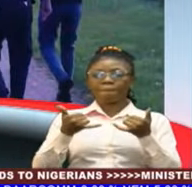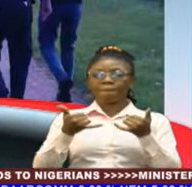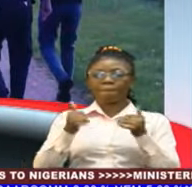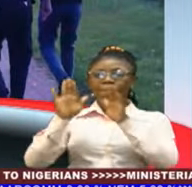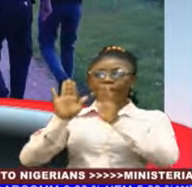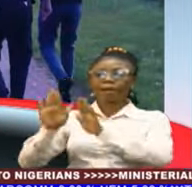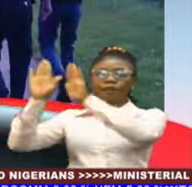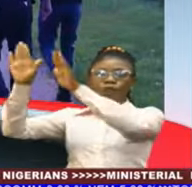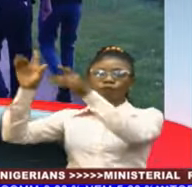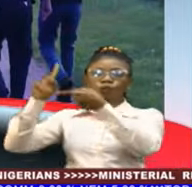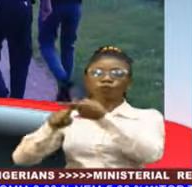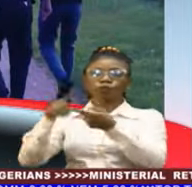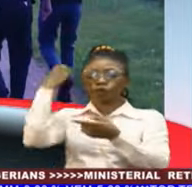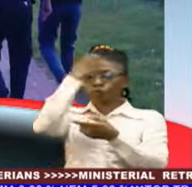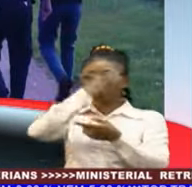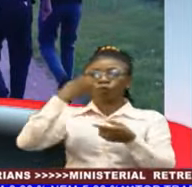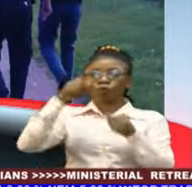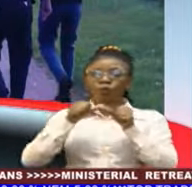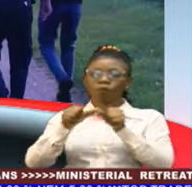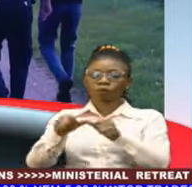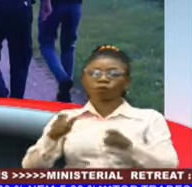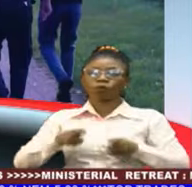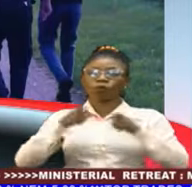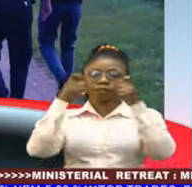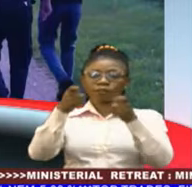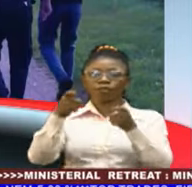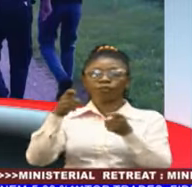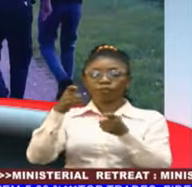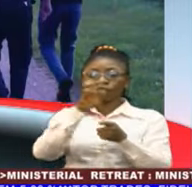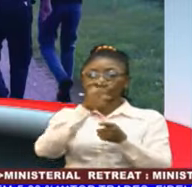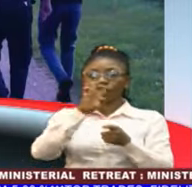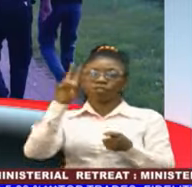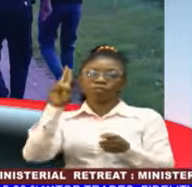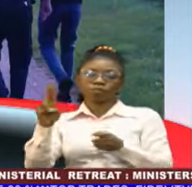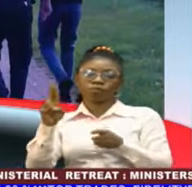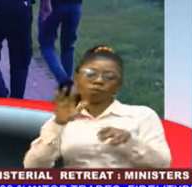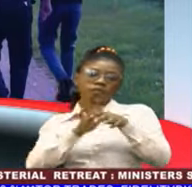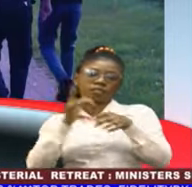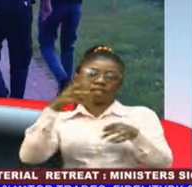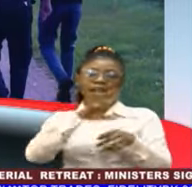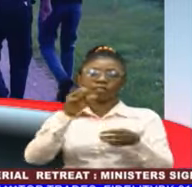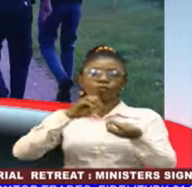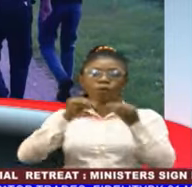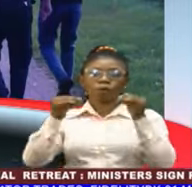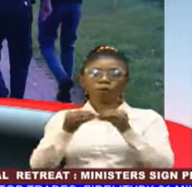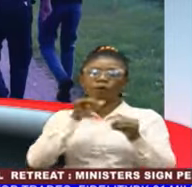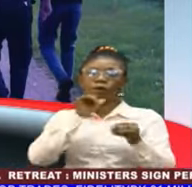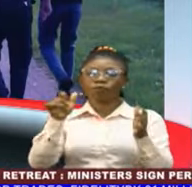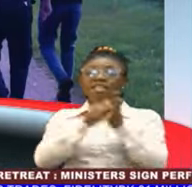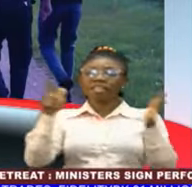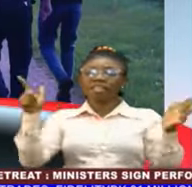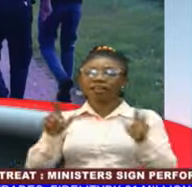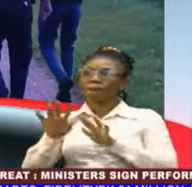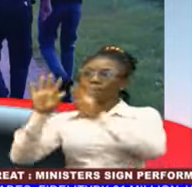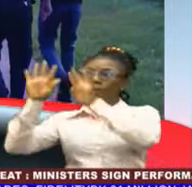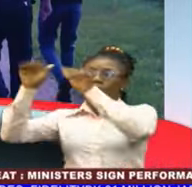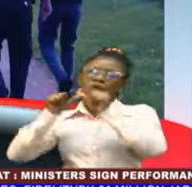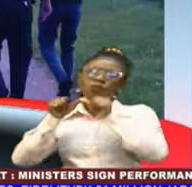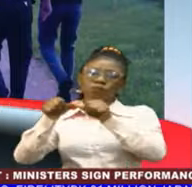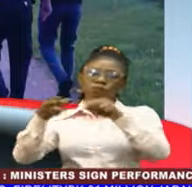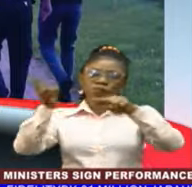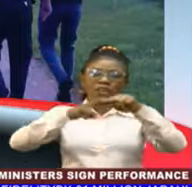Europe has continued to give the EU cause for deep concern as the number of illegal migrants continues to rise.